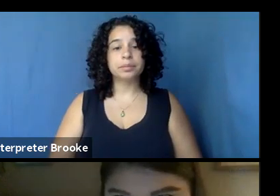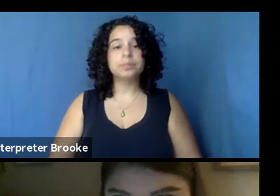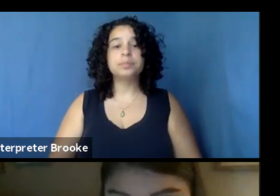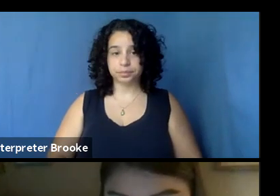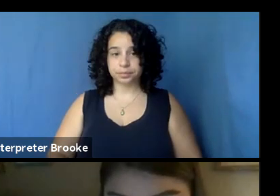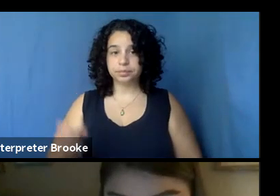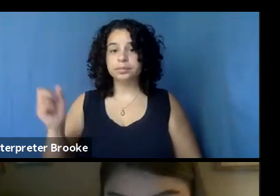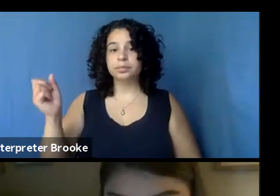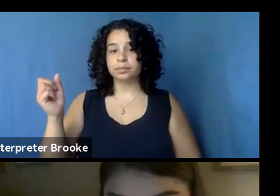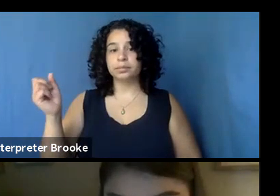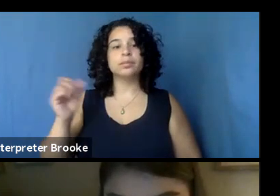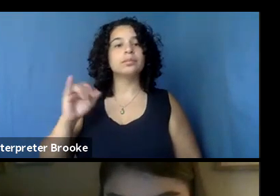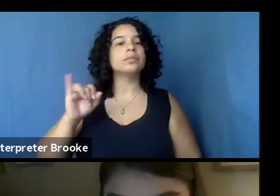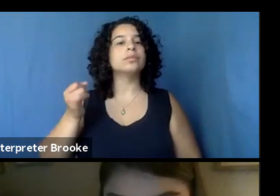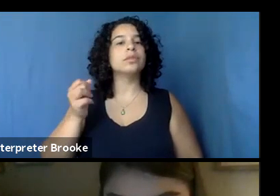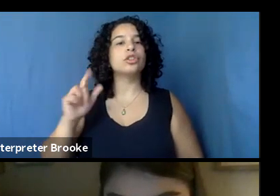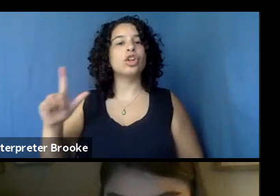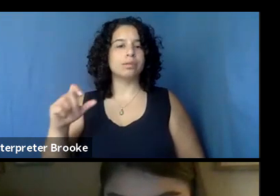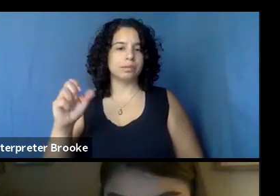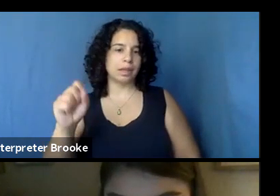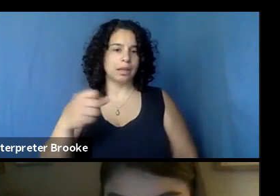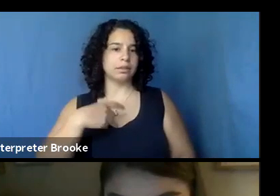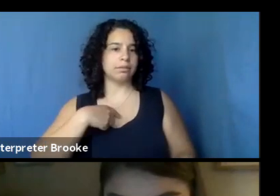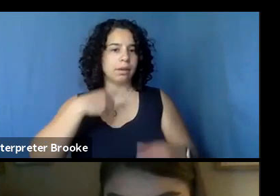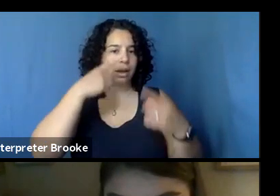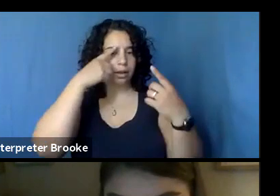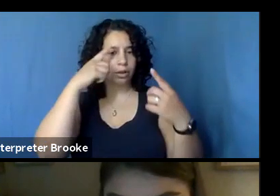Yes, I think so.